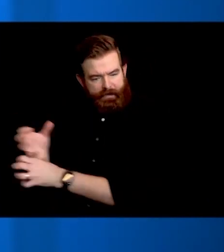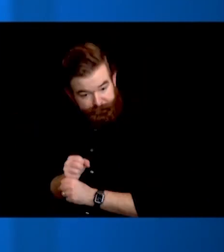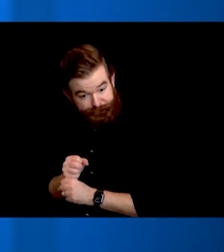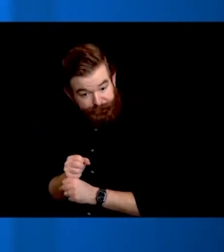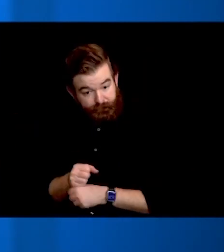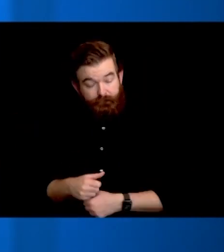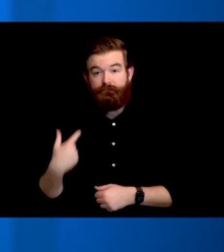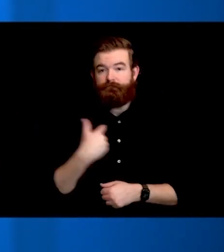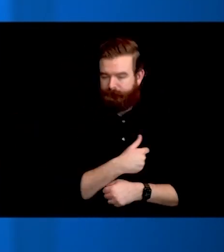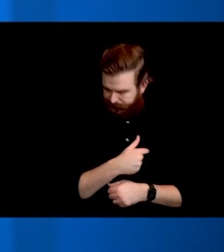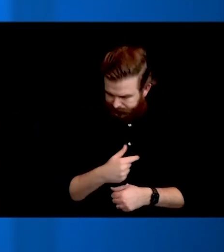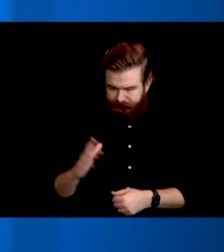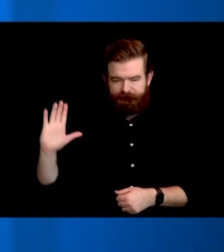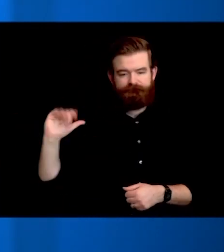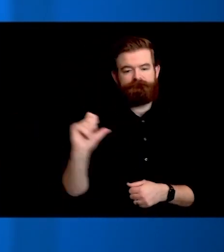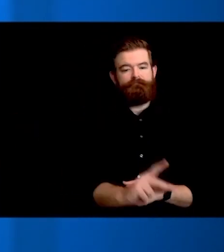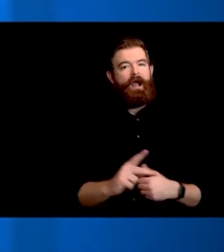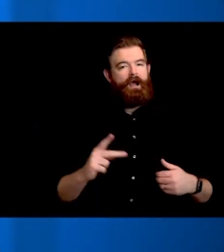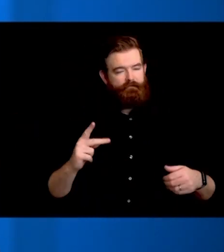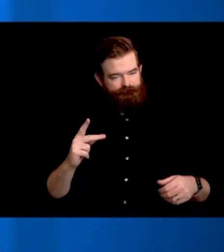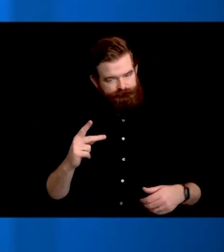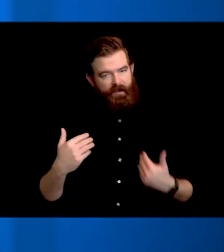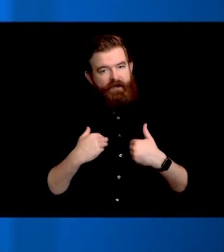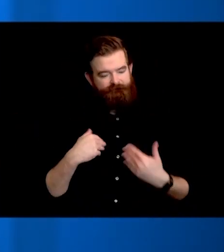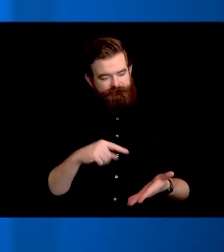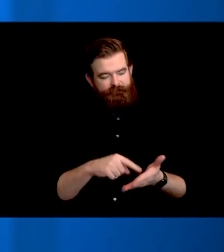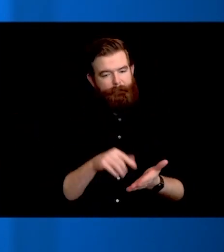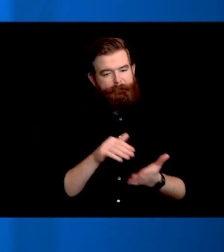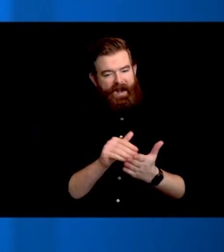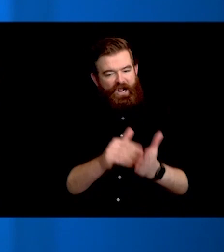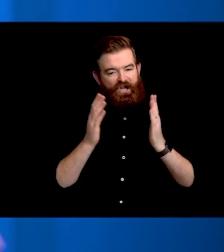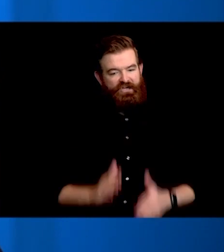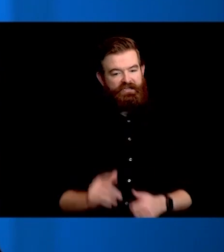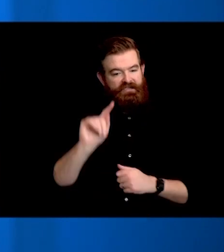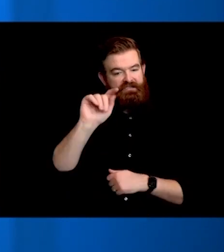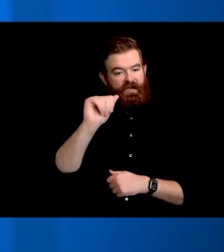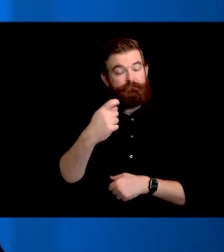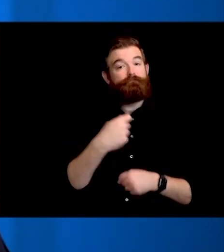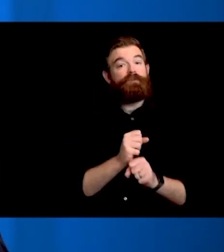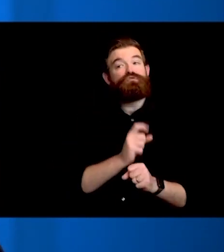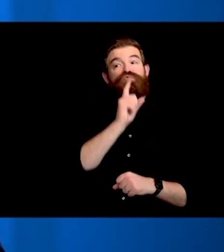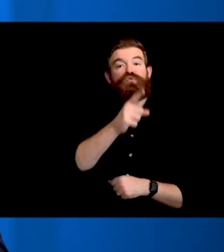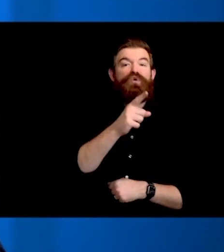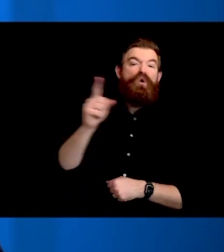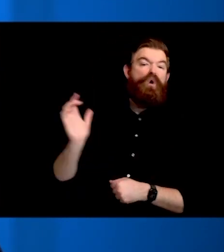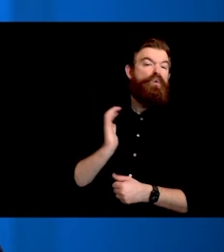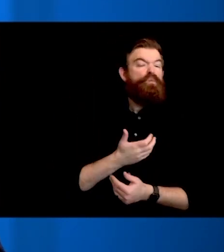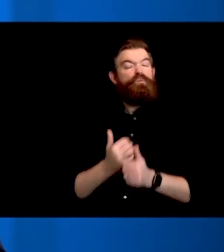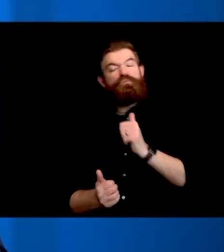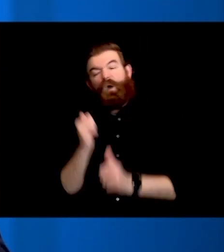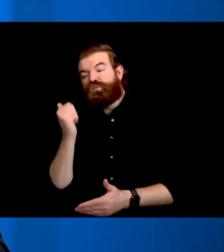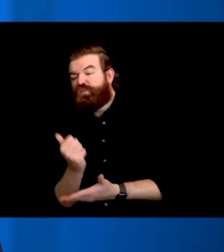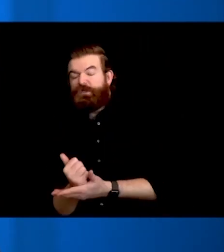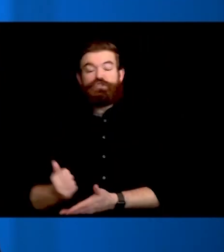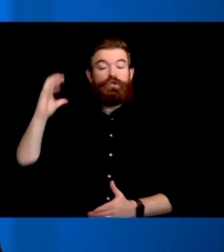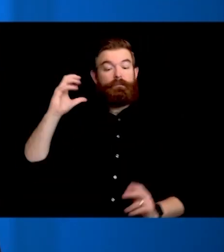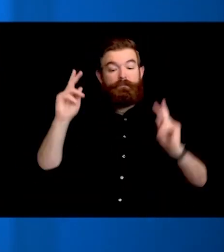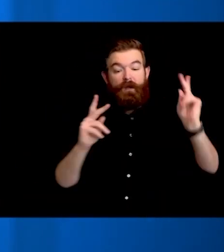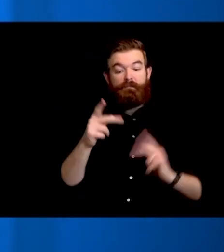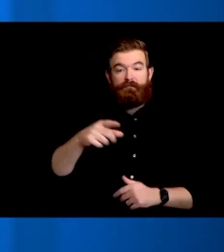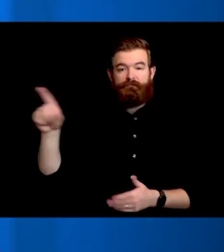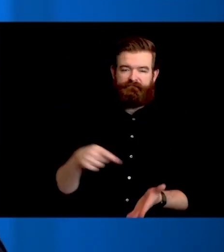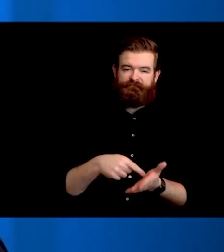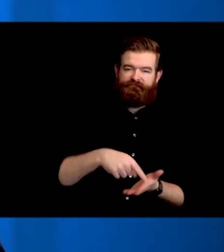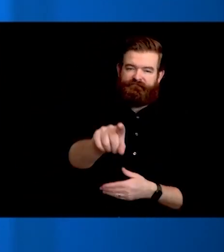checks totaling nearly $320 million in direct tax rebates to hundreds